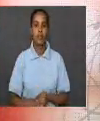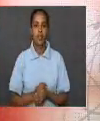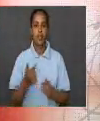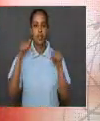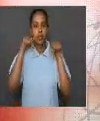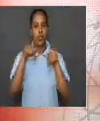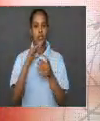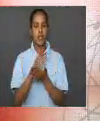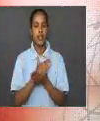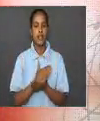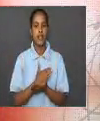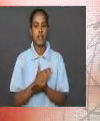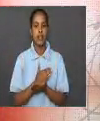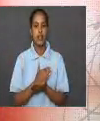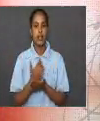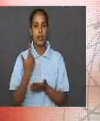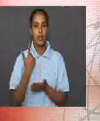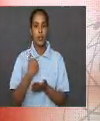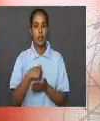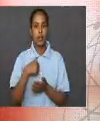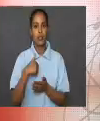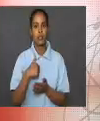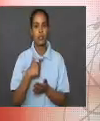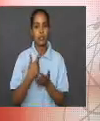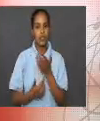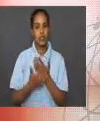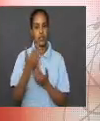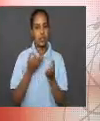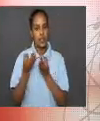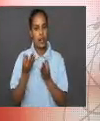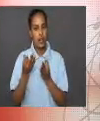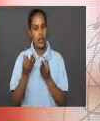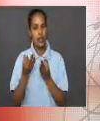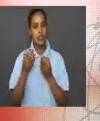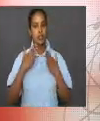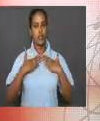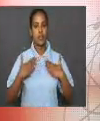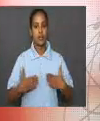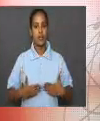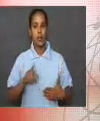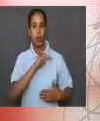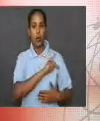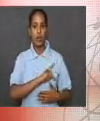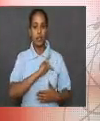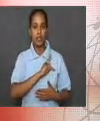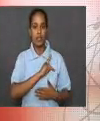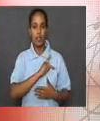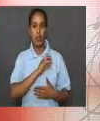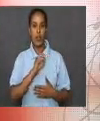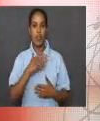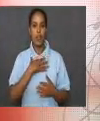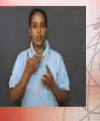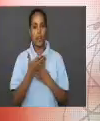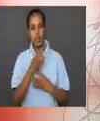In today's lesson, we are going to describe the physical properties of